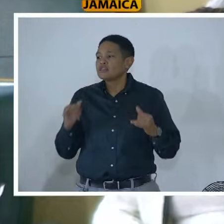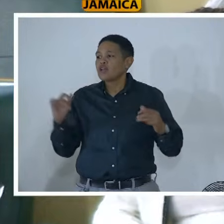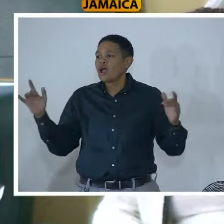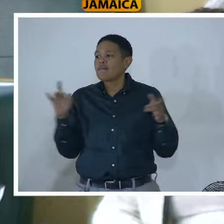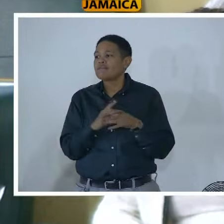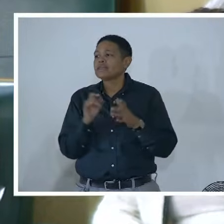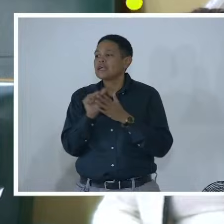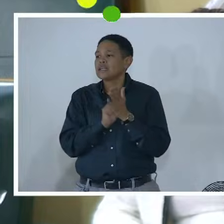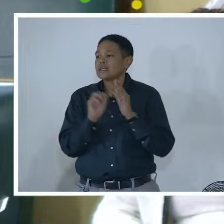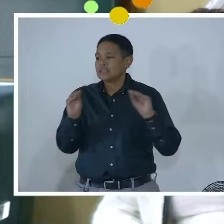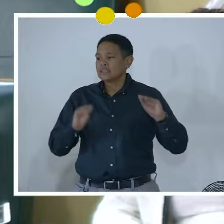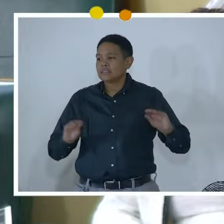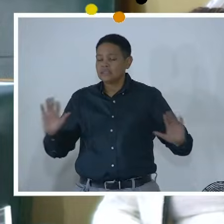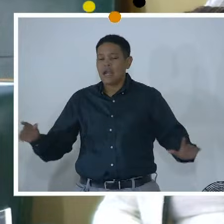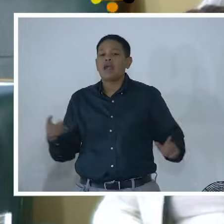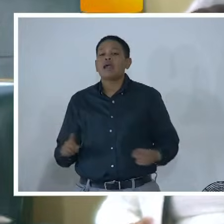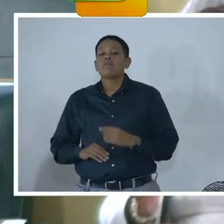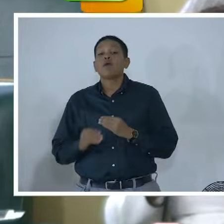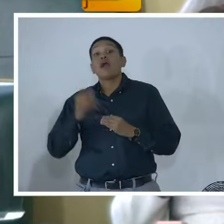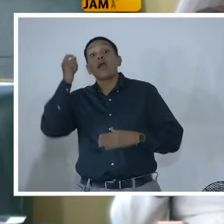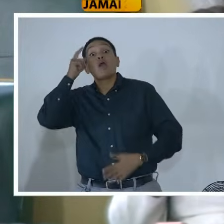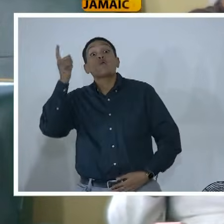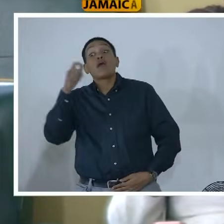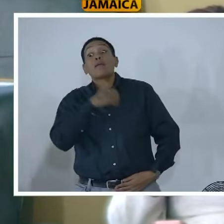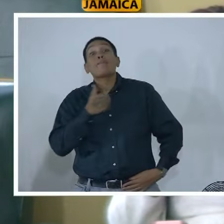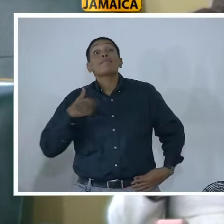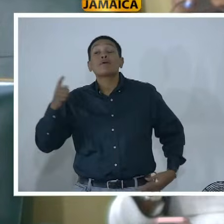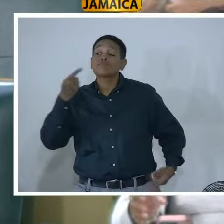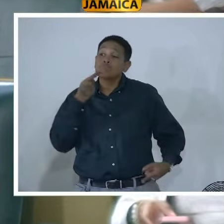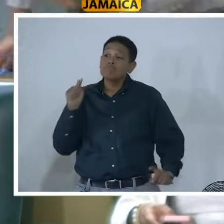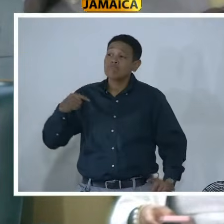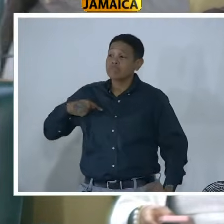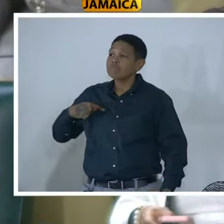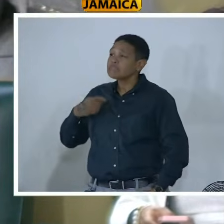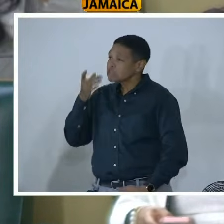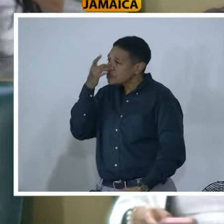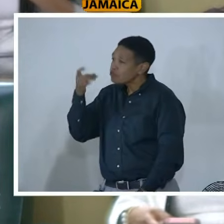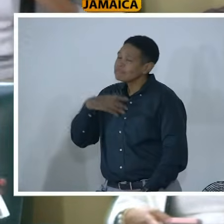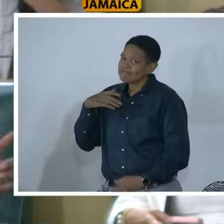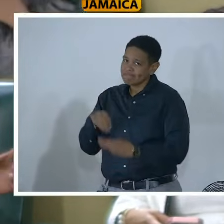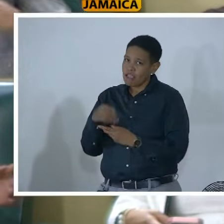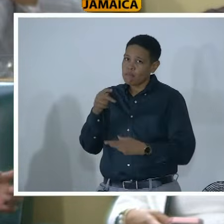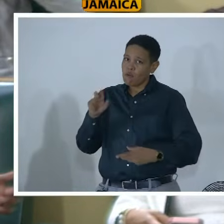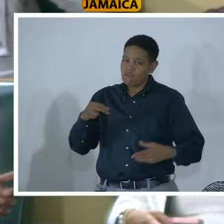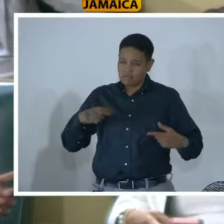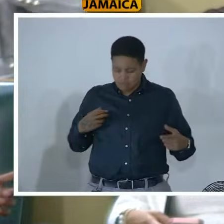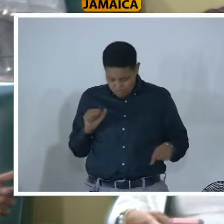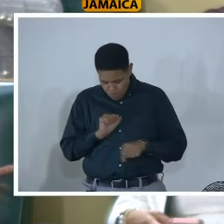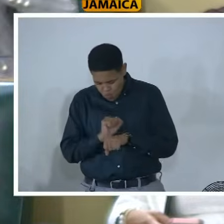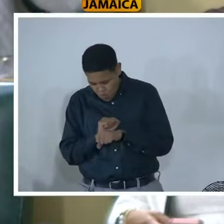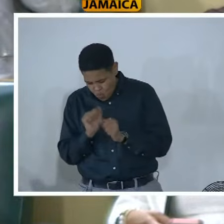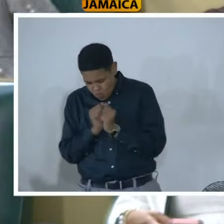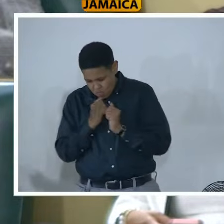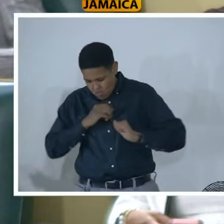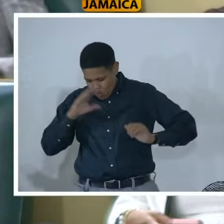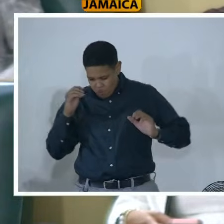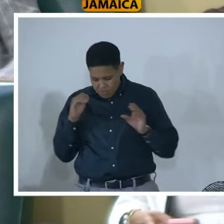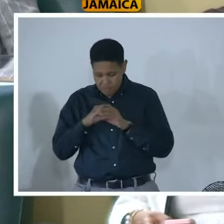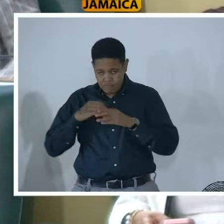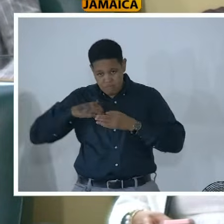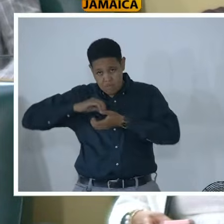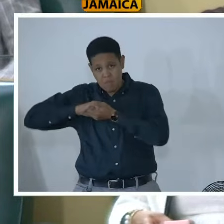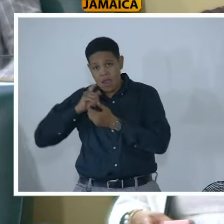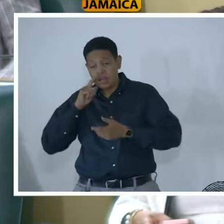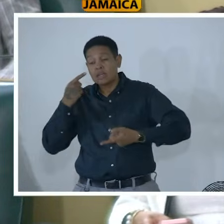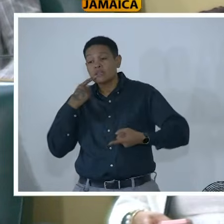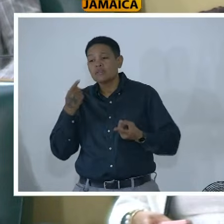affiliated agencies, and whereas the member has disclosed his interest in these entities, be it resolved that this motion